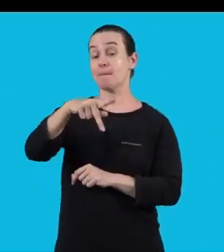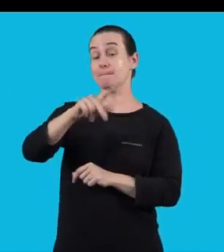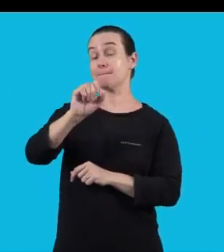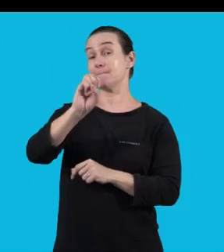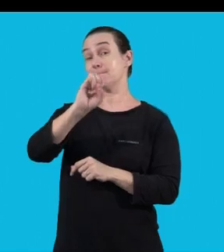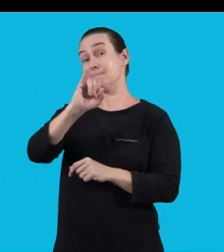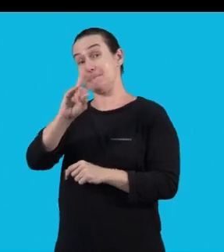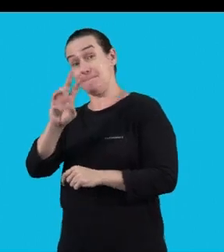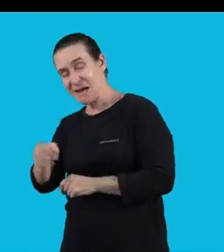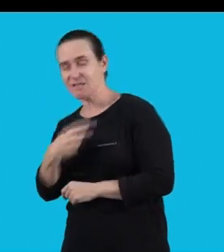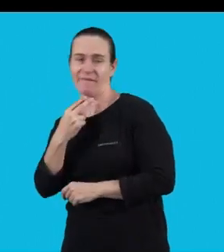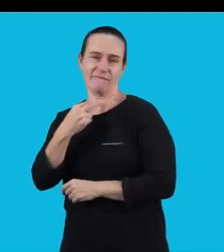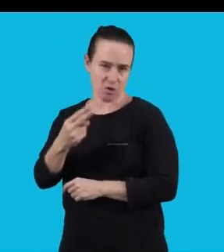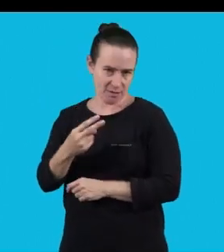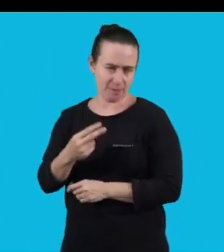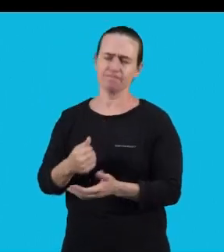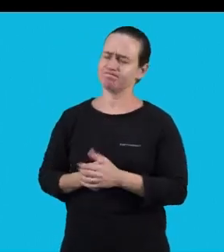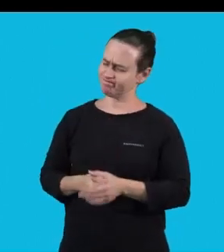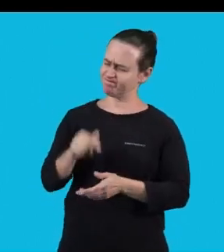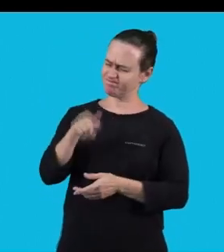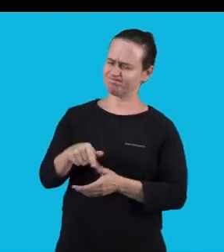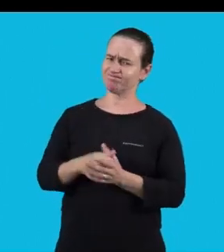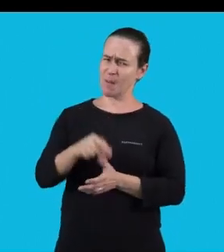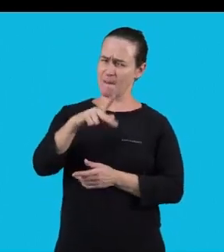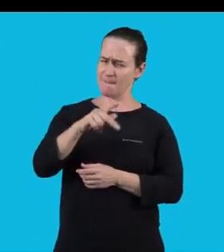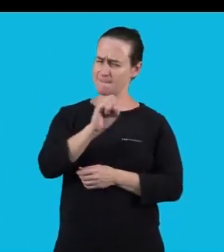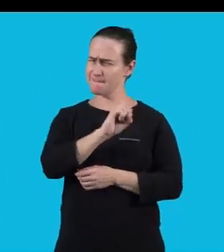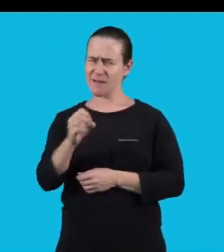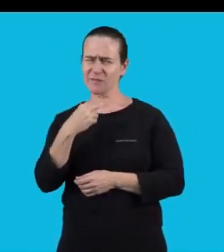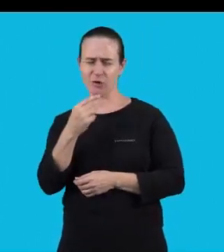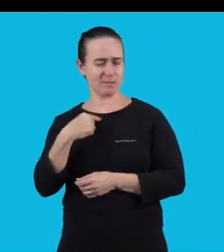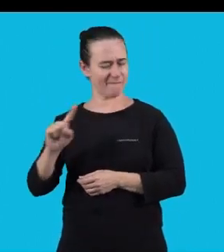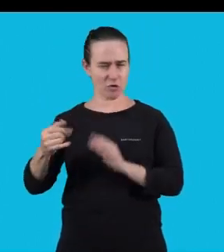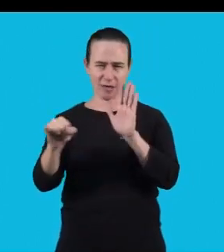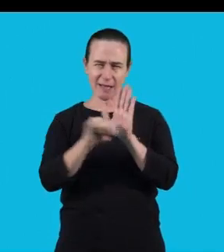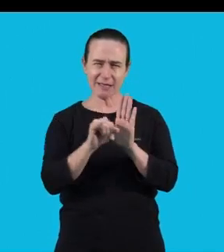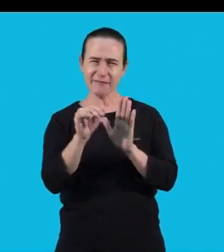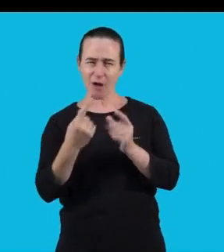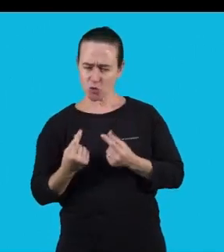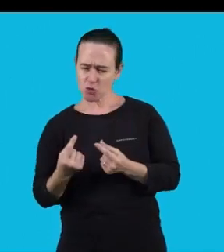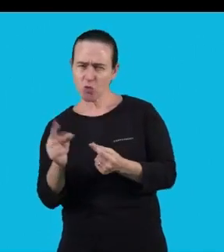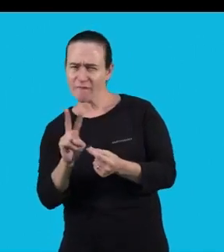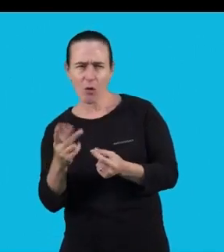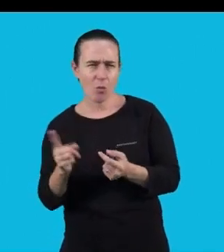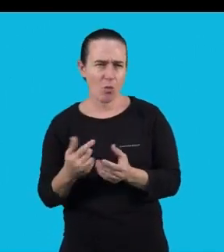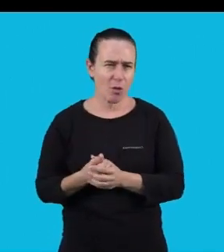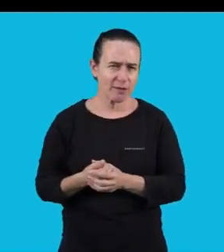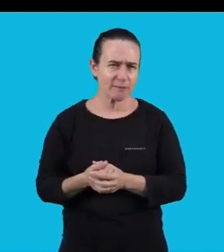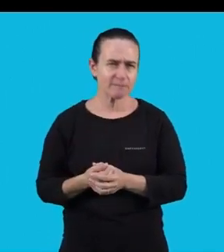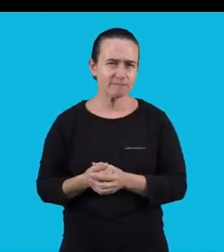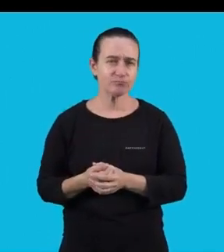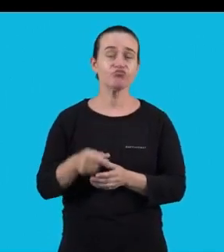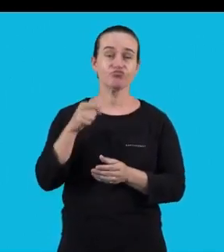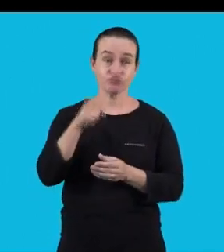the passive voice. So always remember, grade 12s, you find the verb first. This recipe will work. Airbnb